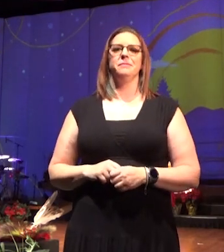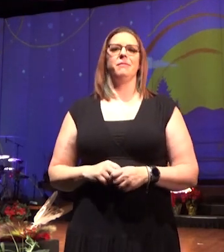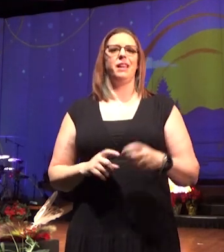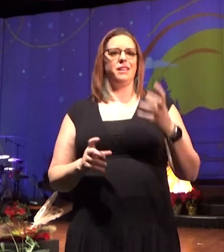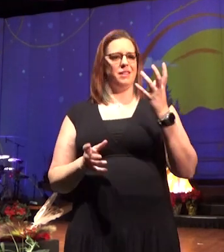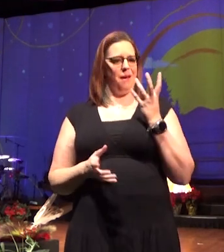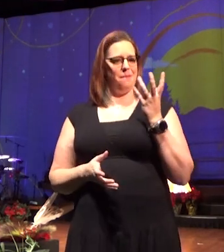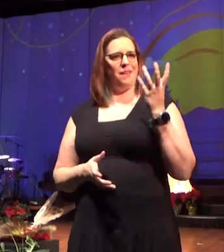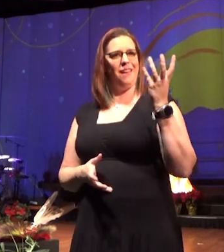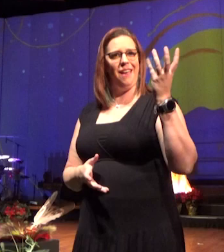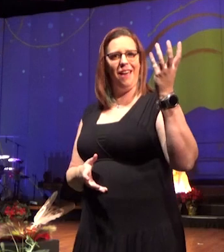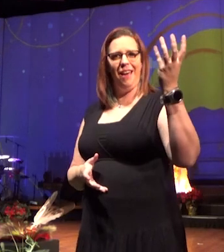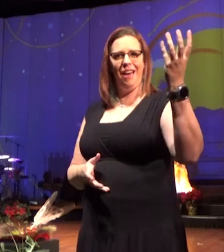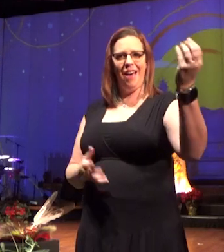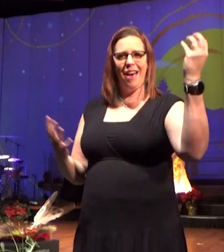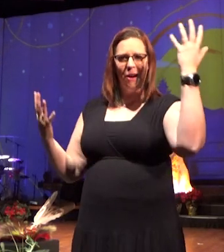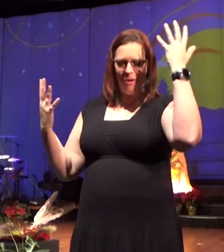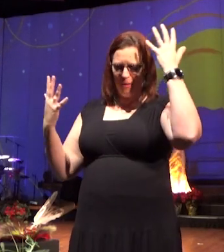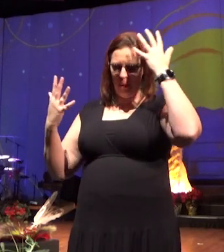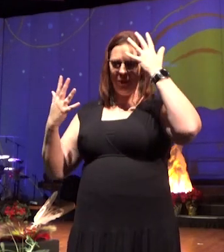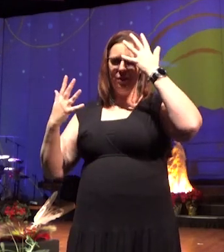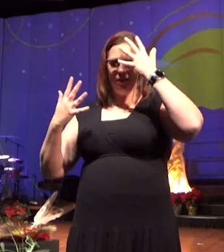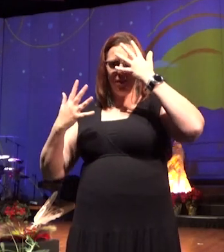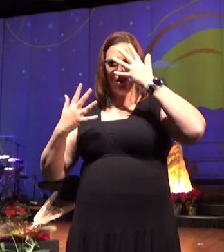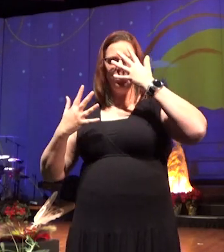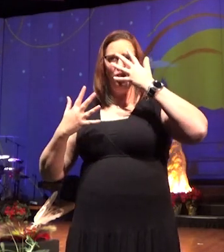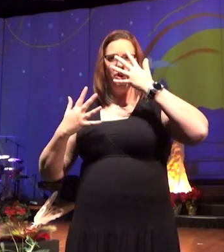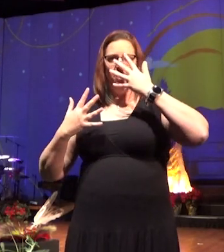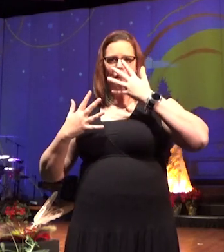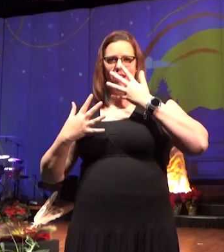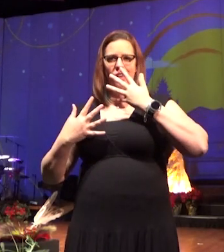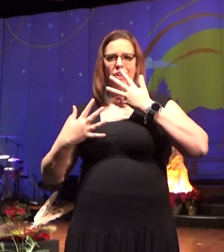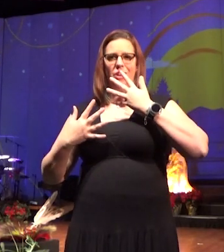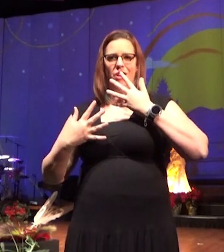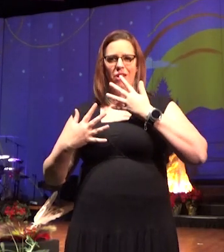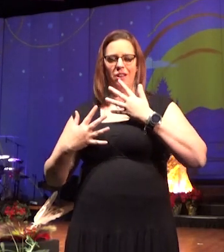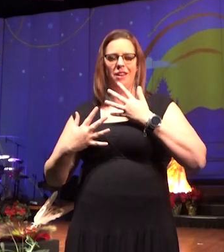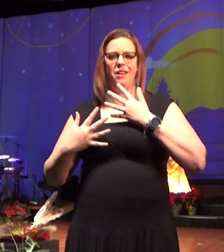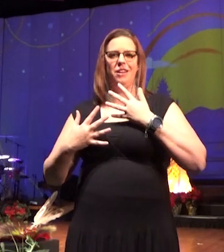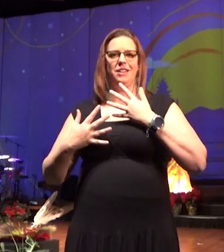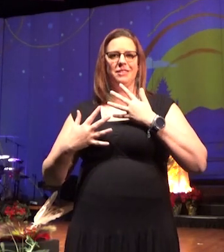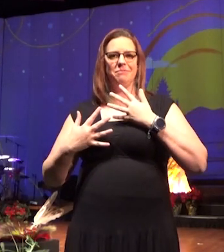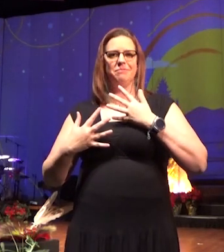Ooh. Coming out of the dark.